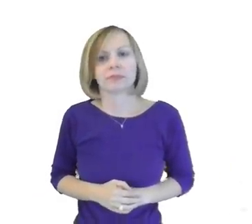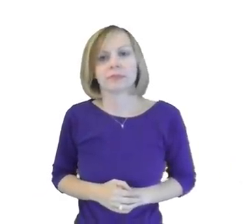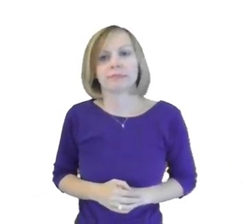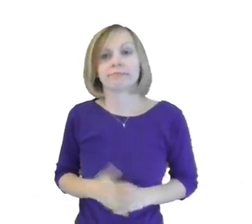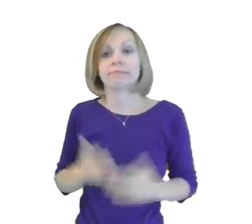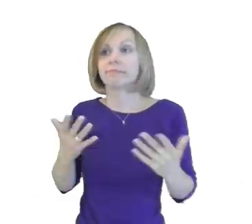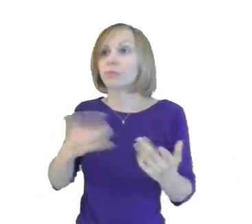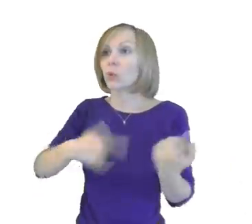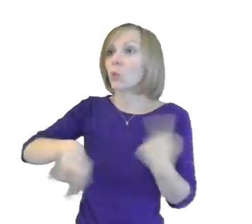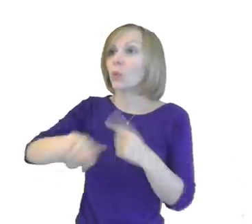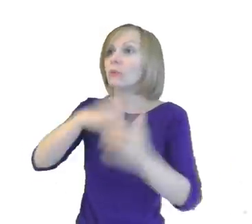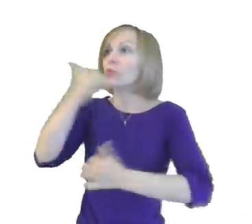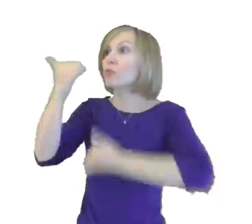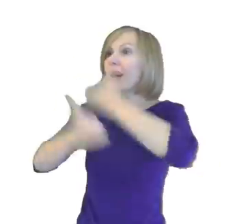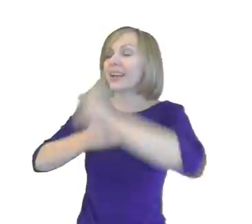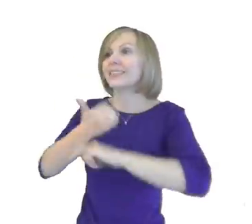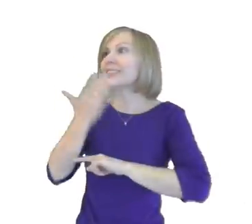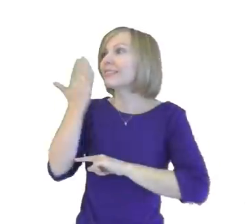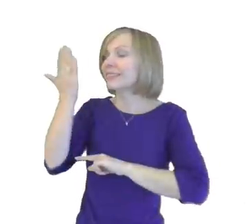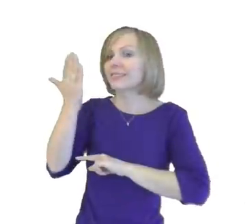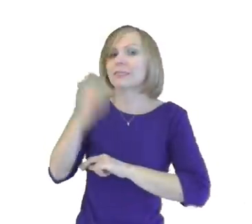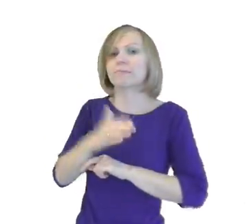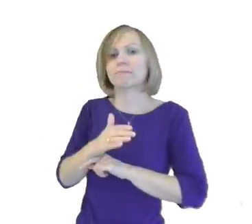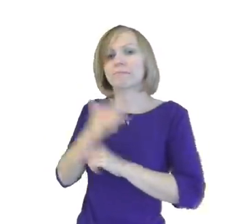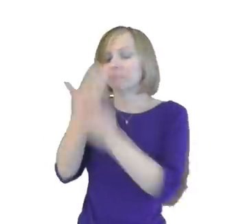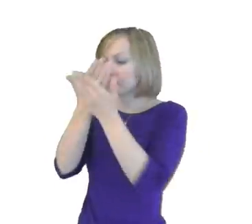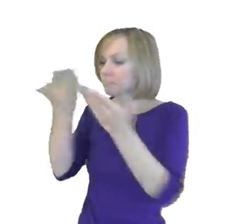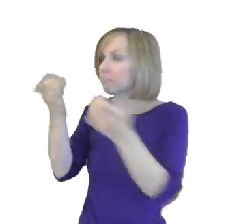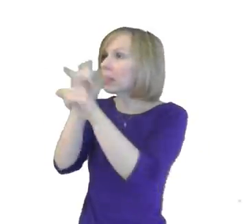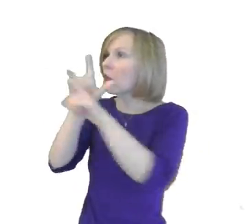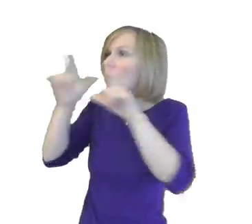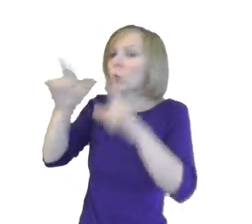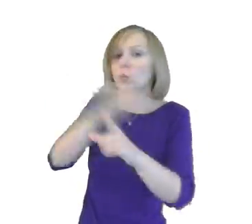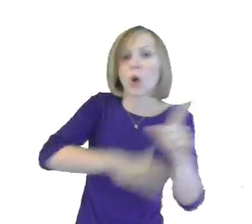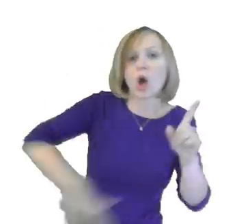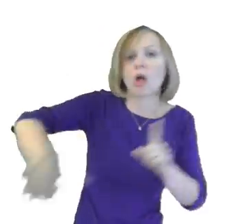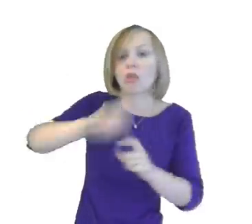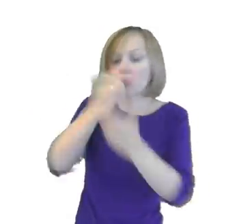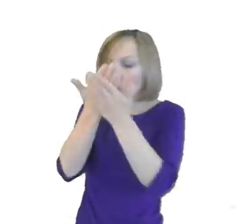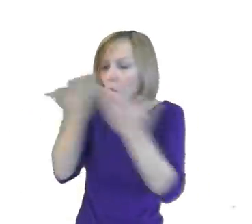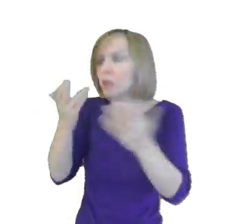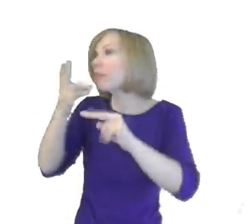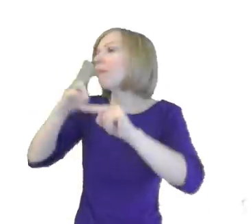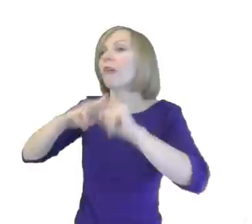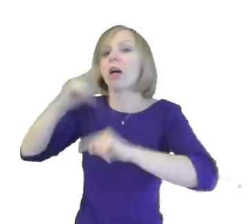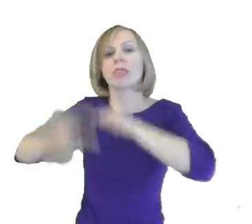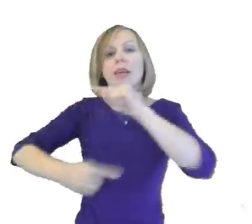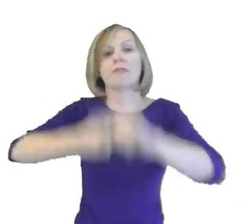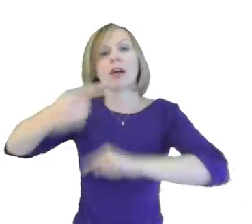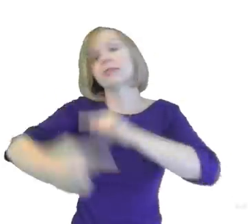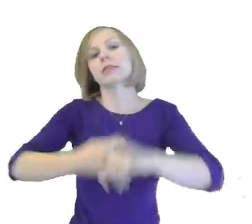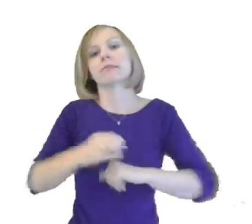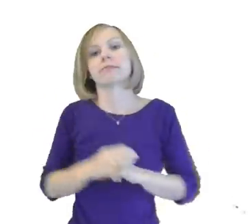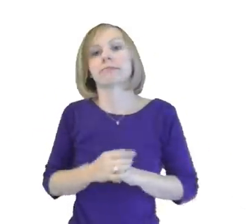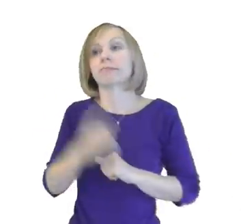We praise thee, O God. We acknowledge thee to be the Lord. All the earth doth worship thee, the Father everlasting. To